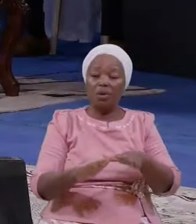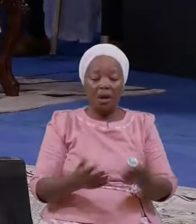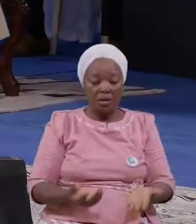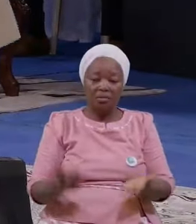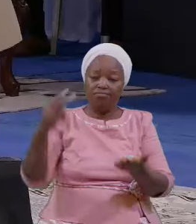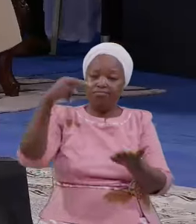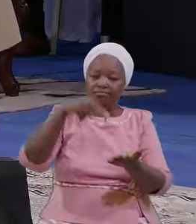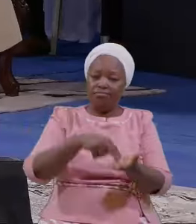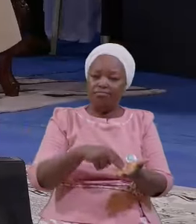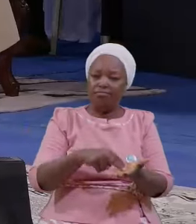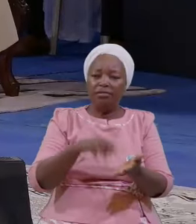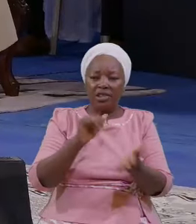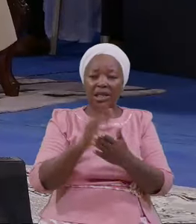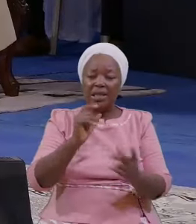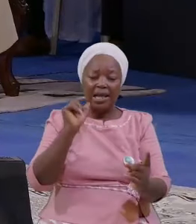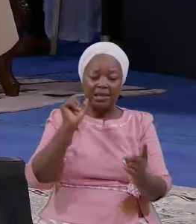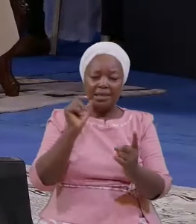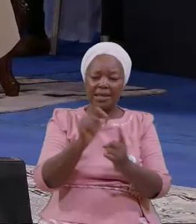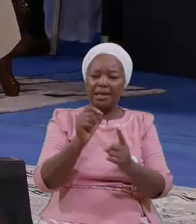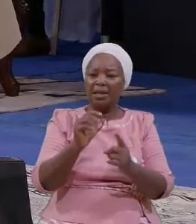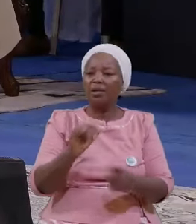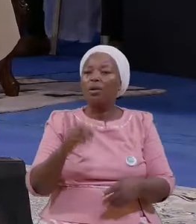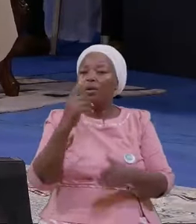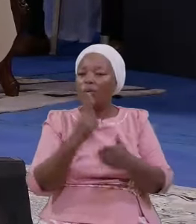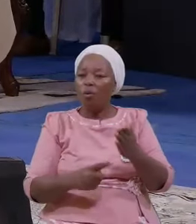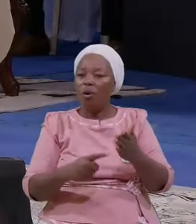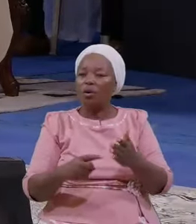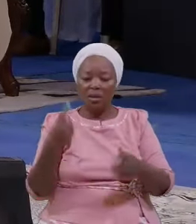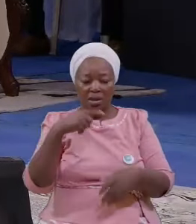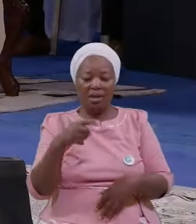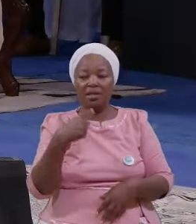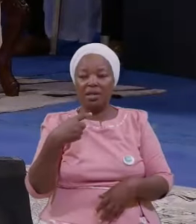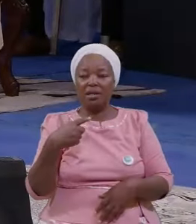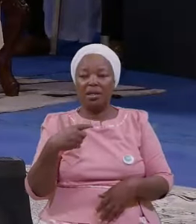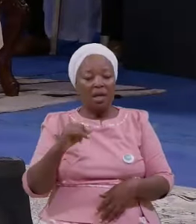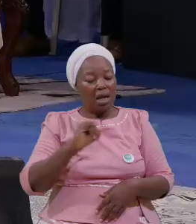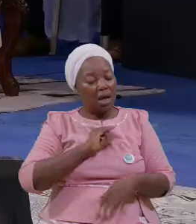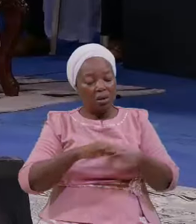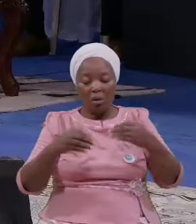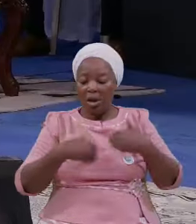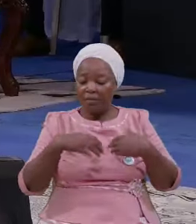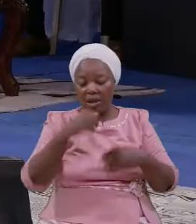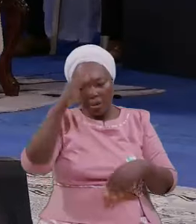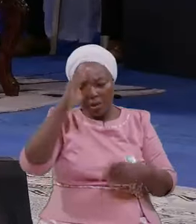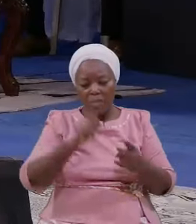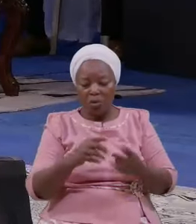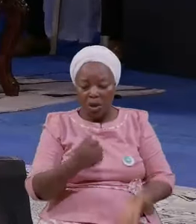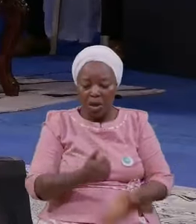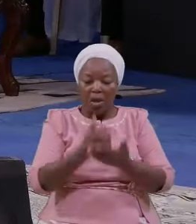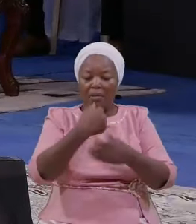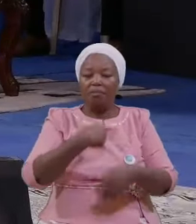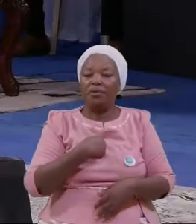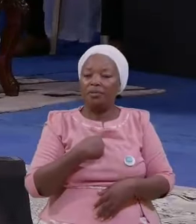That's exactly what he said. I have no man to pick me up, to make